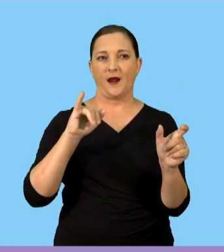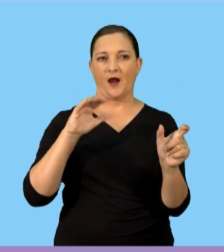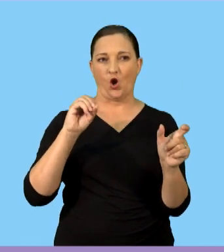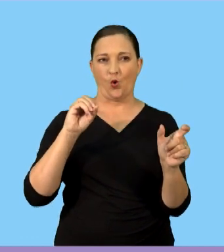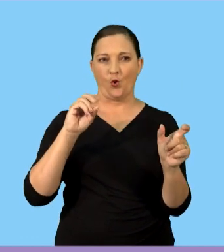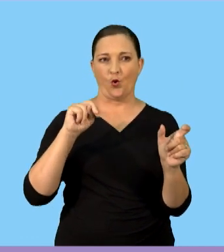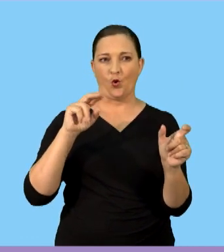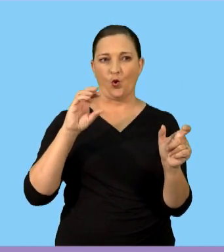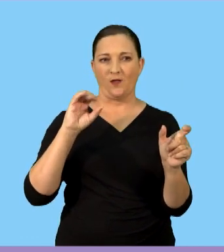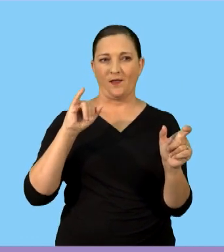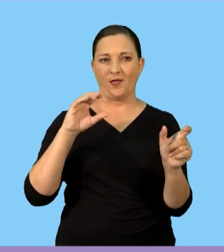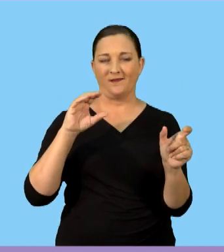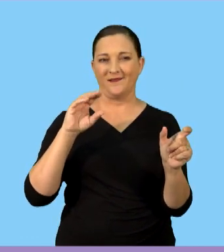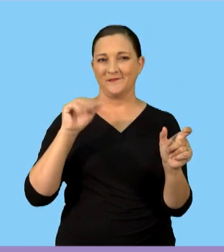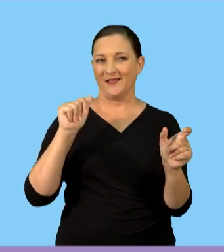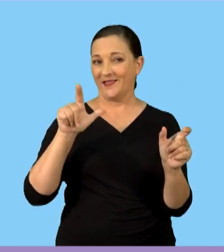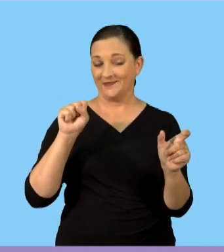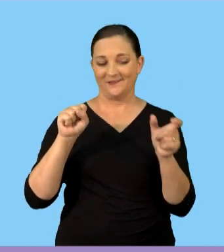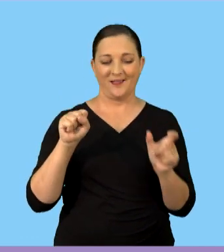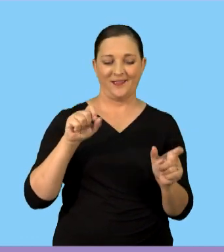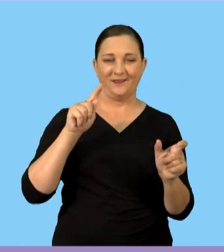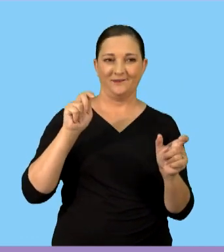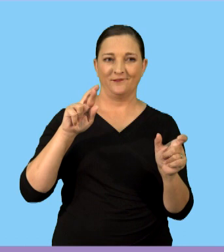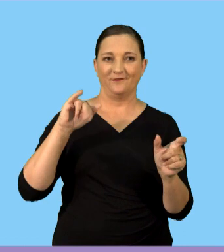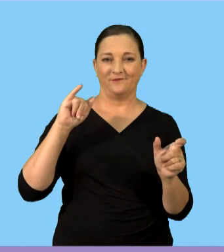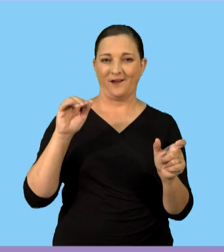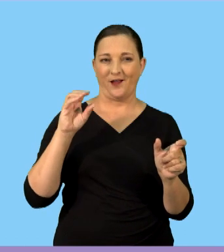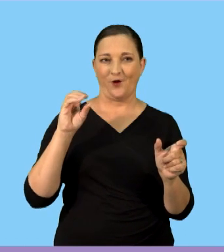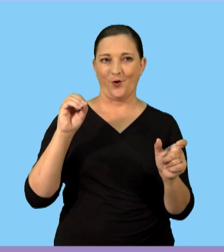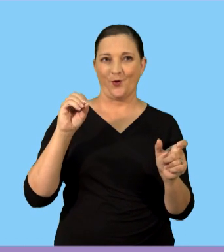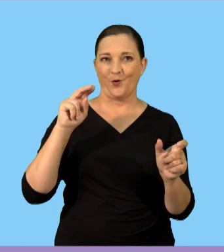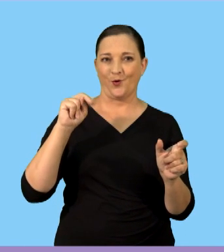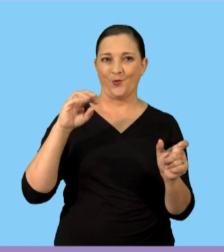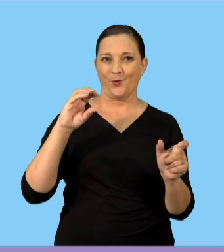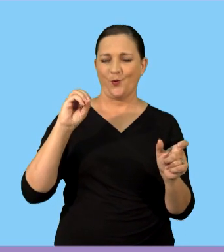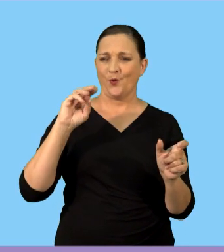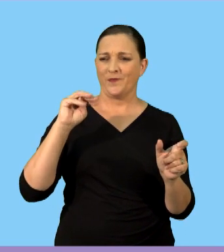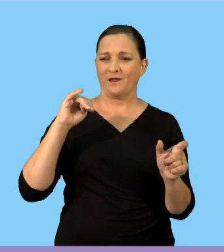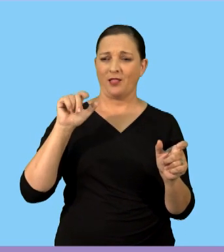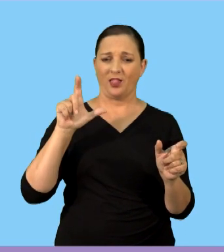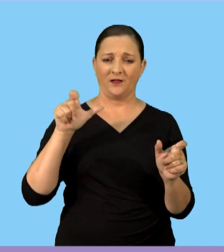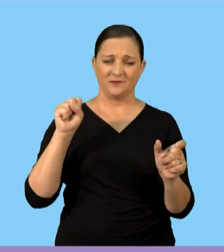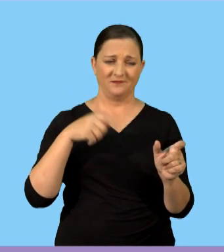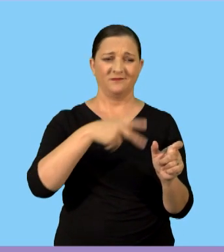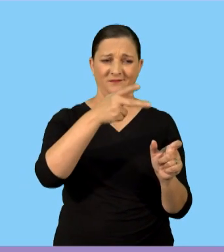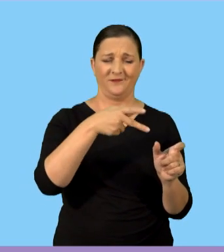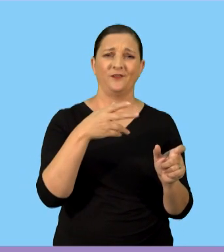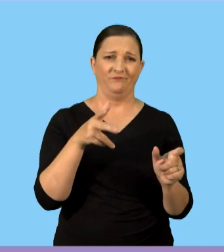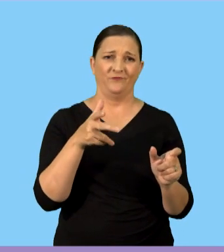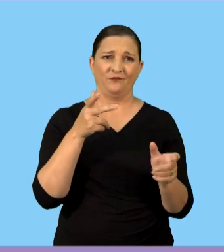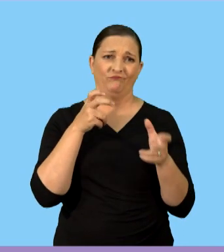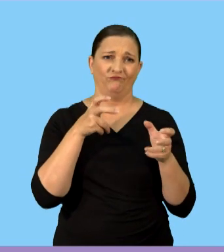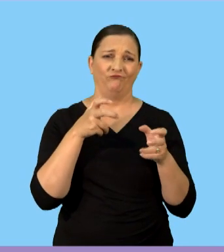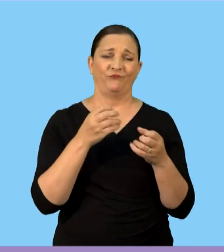trinomials. You heard these words a lot during this lesson. Now, let's look at the common errors or